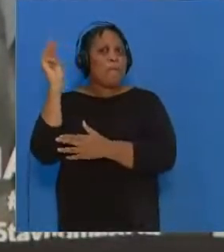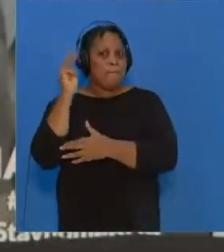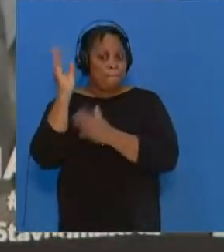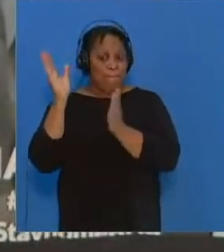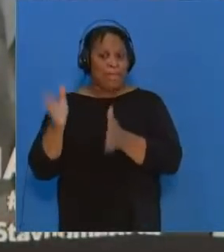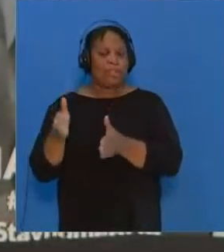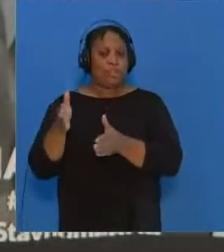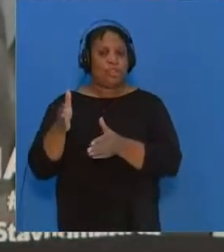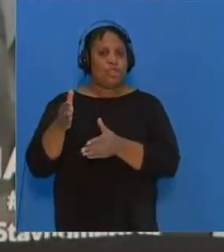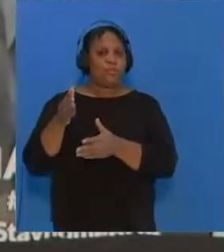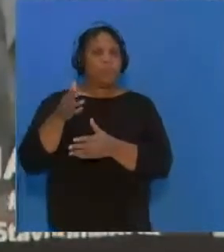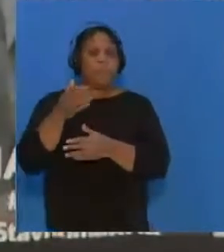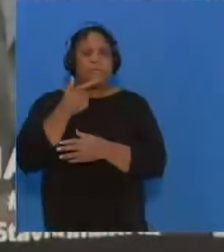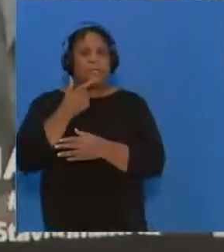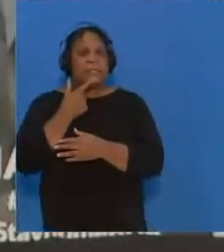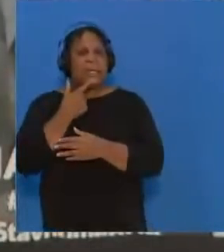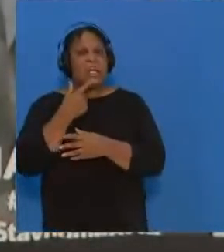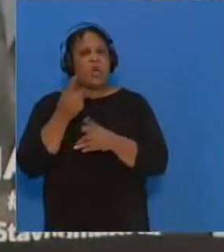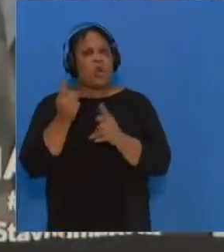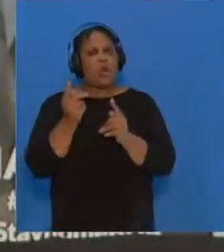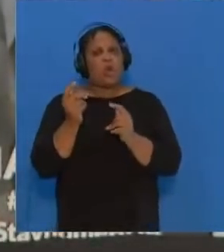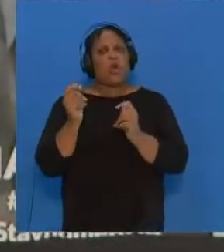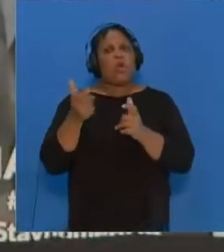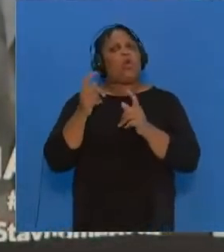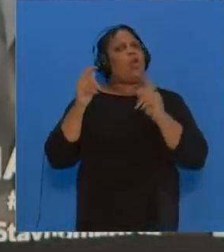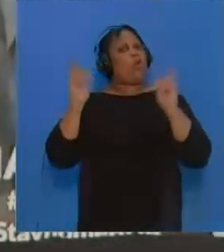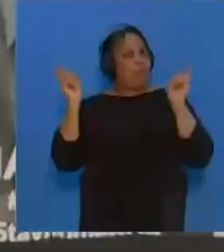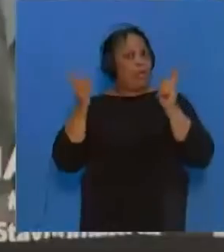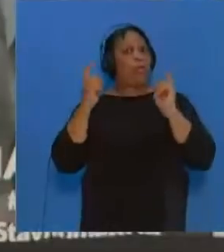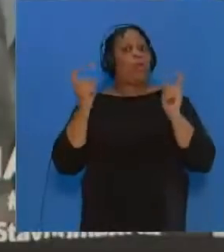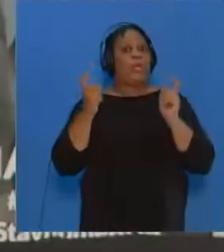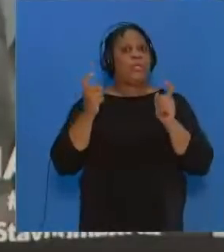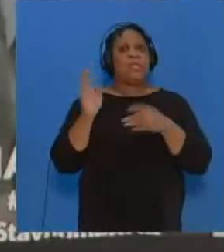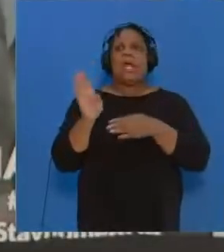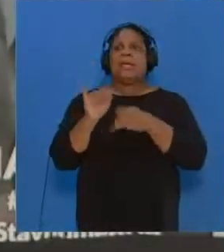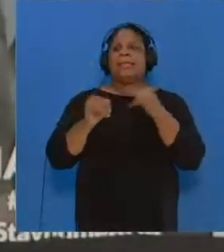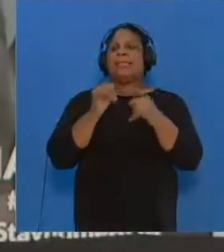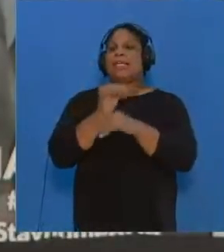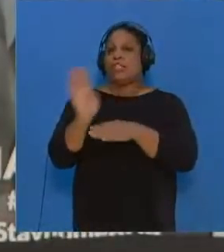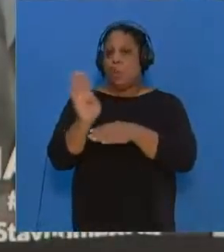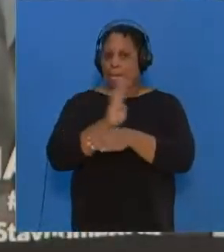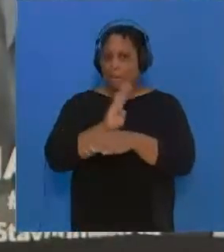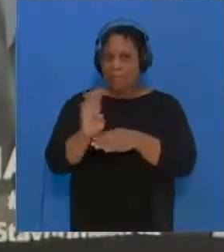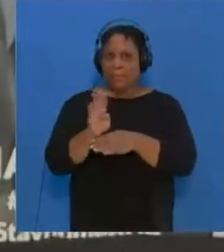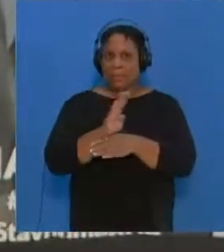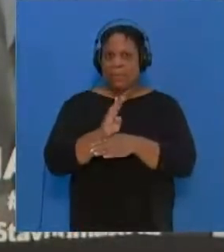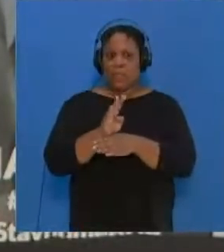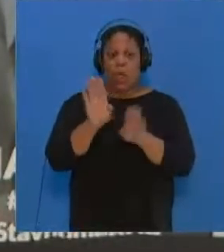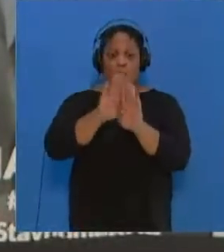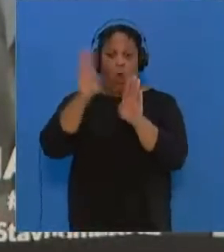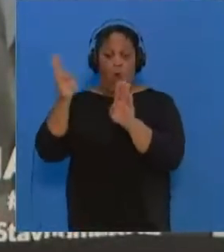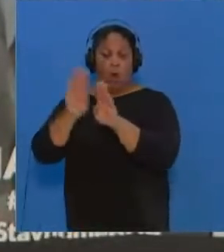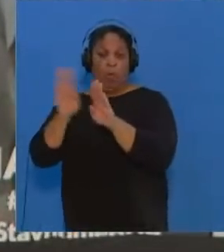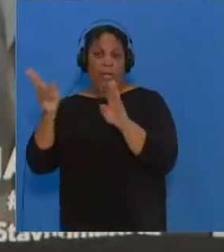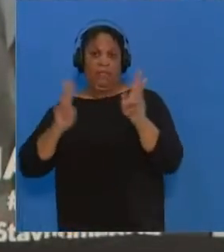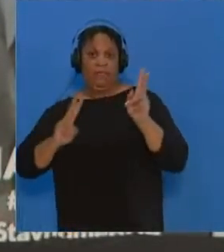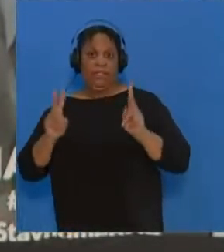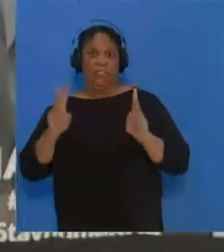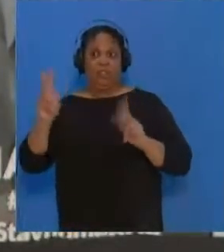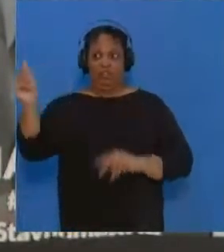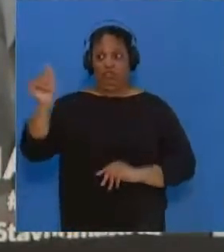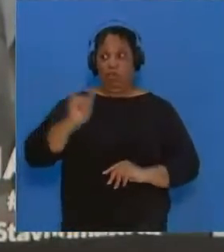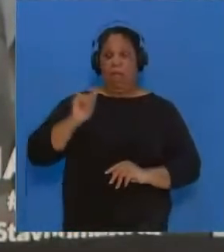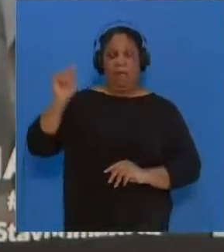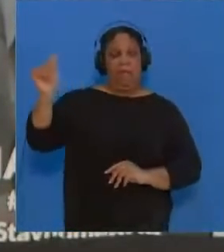quick wins. One of the things which have also come from the international business community about, reopening visitor traffic, certainly for many cases